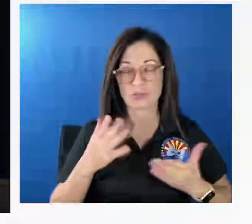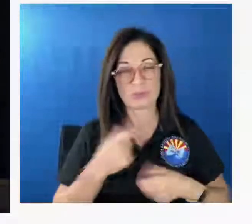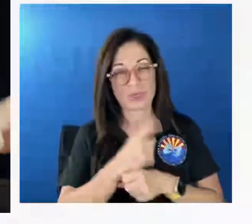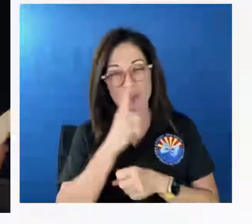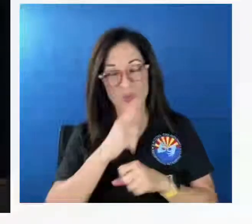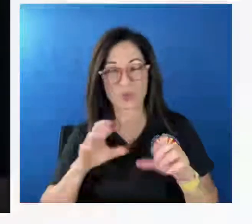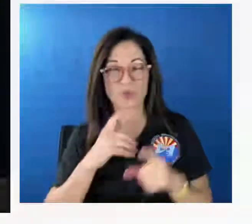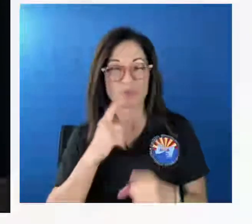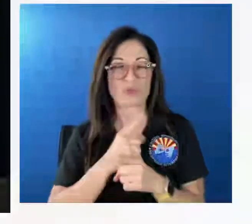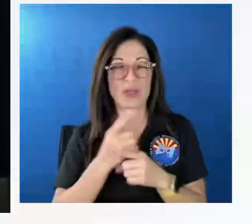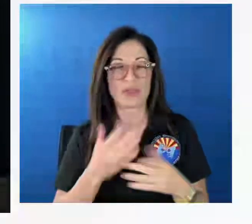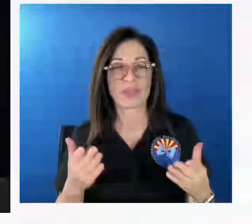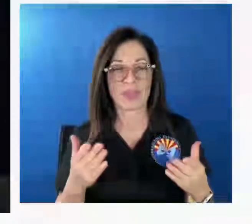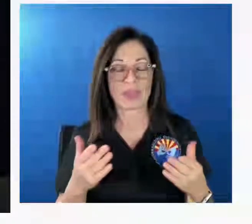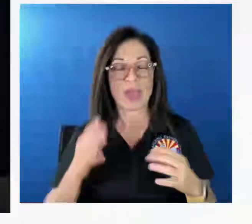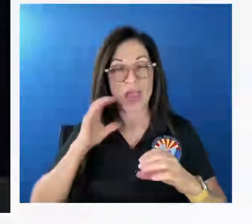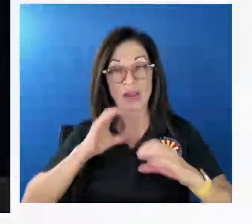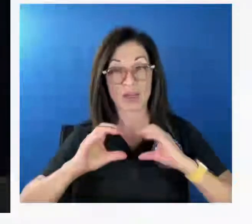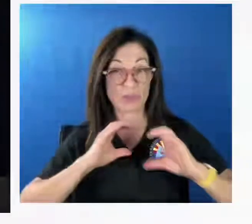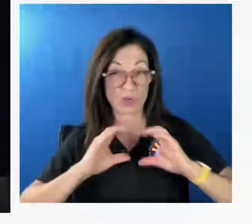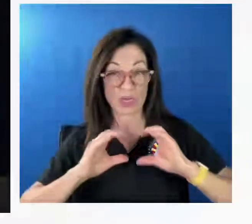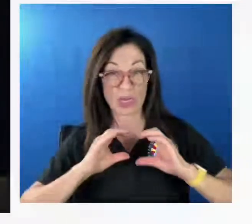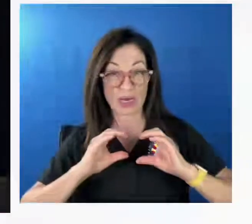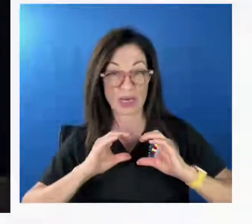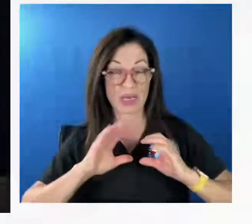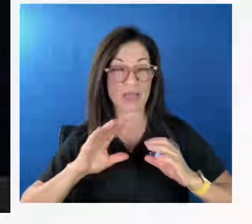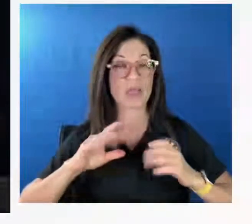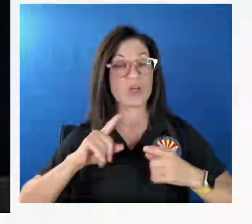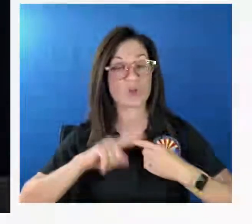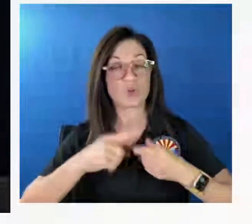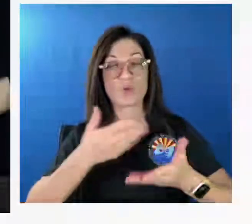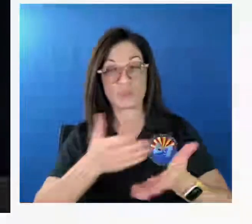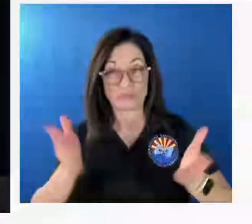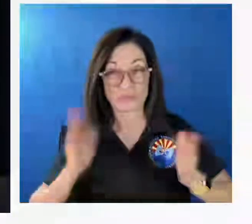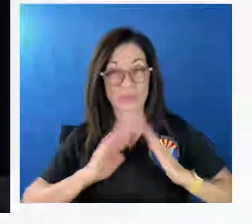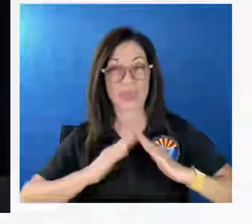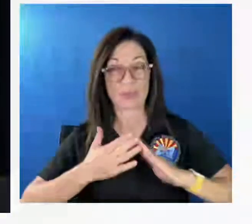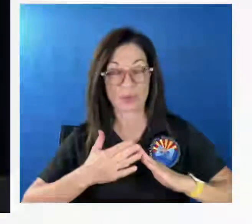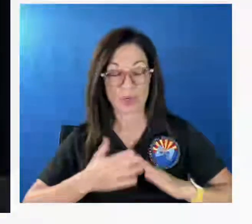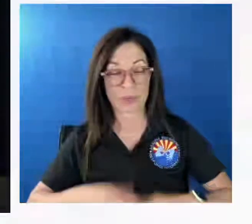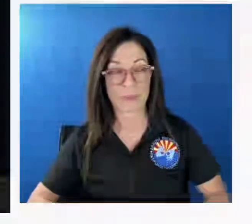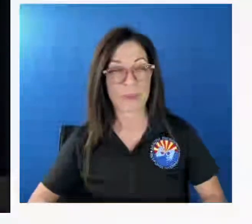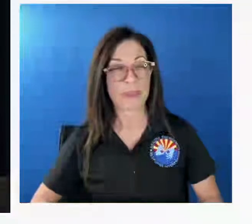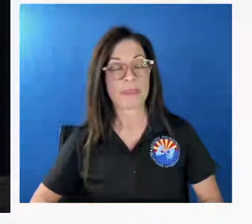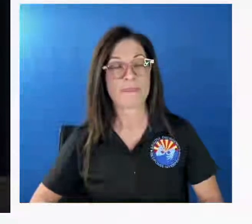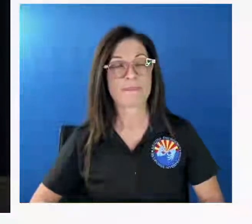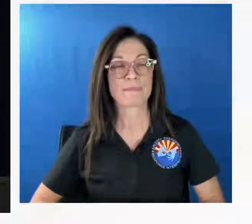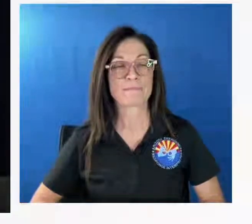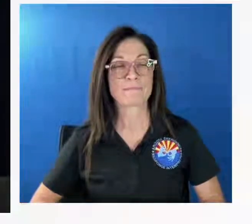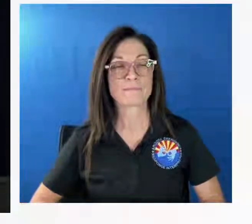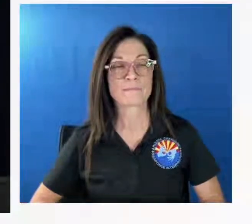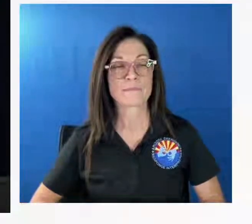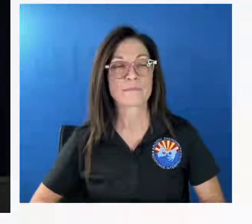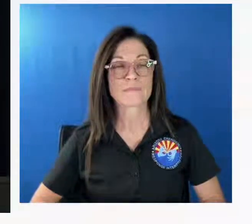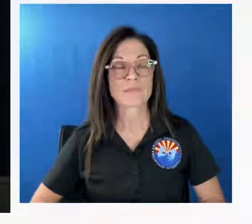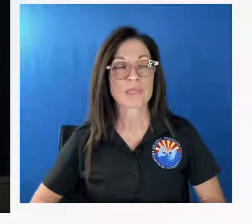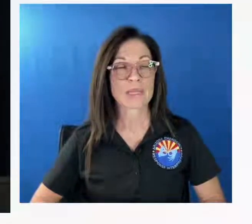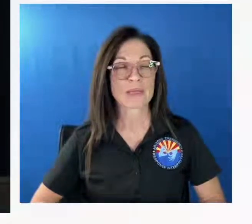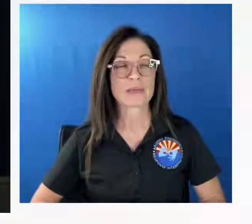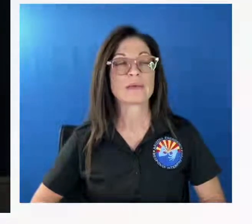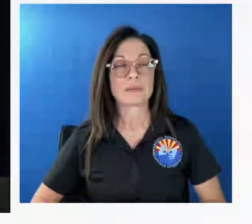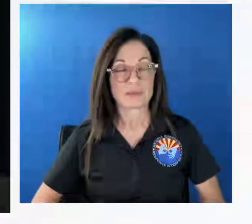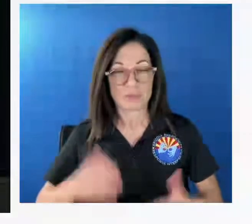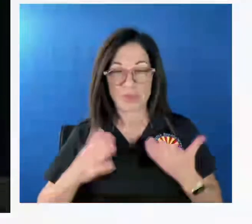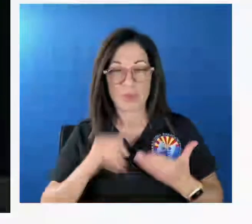thing, communicating that to all the residents there. And if, high likelihood it won't be used in this fire, but it will be